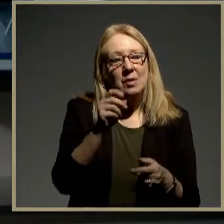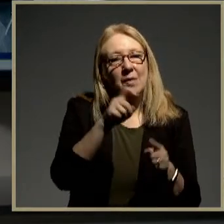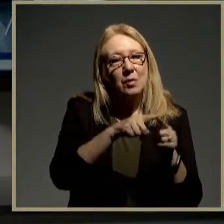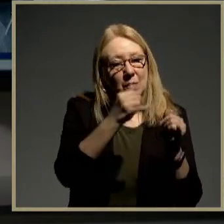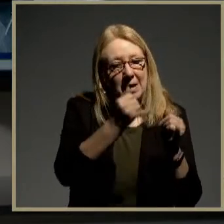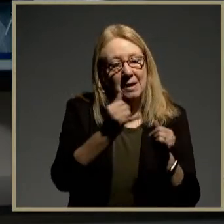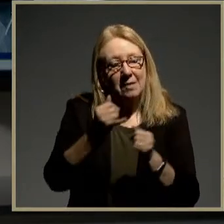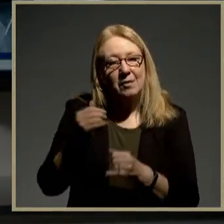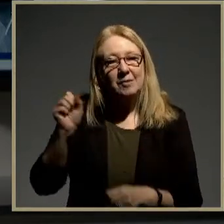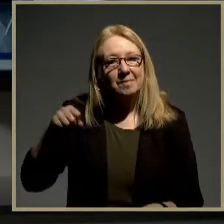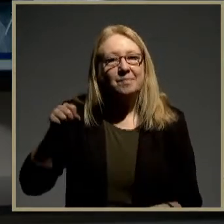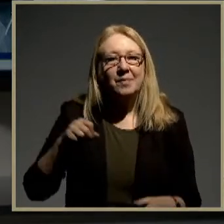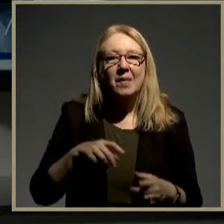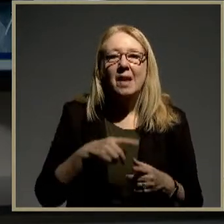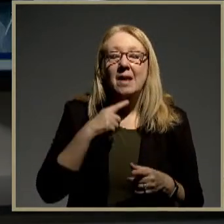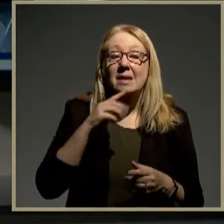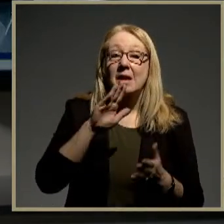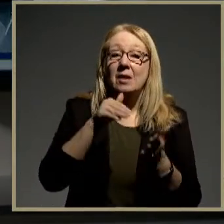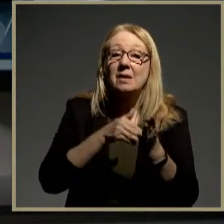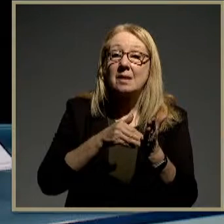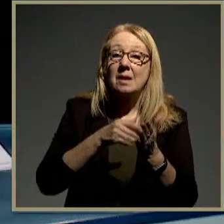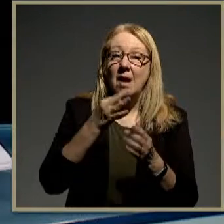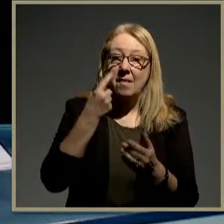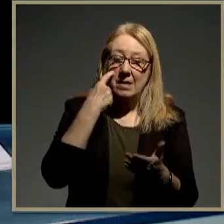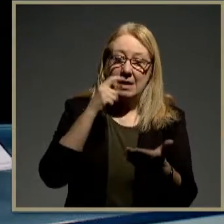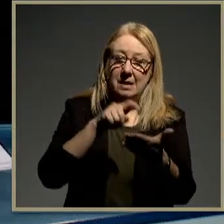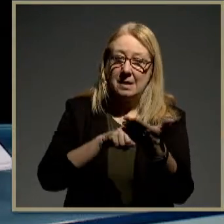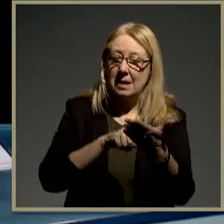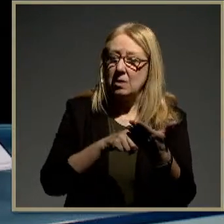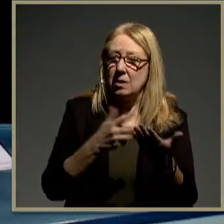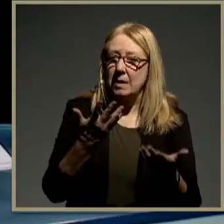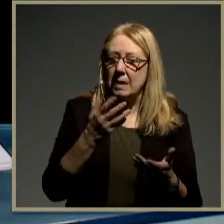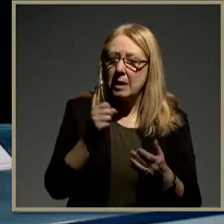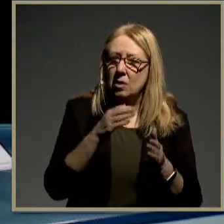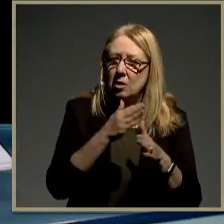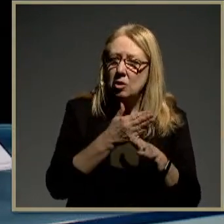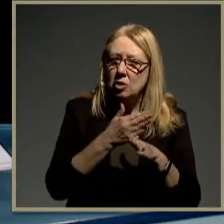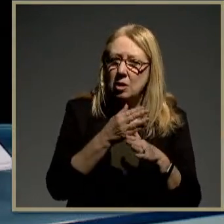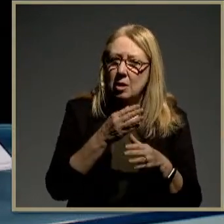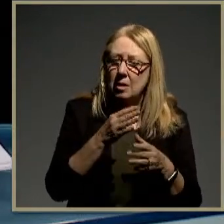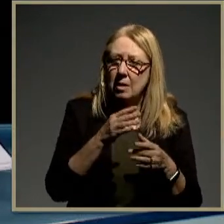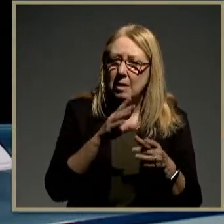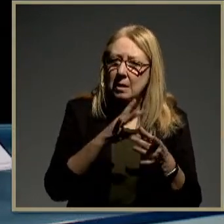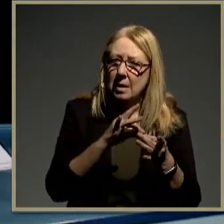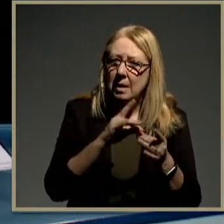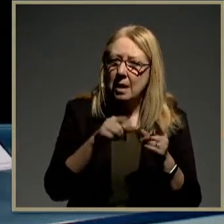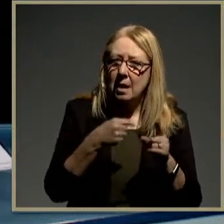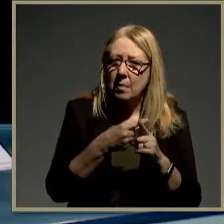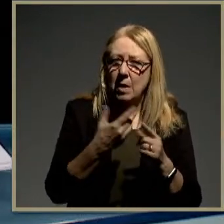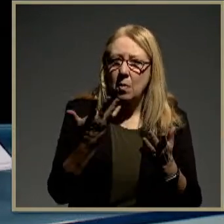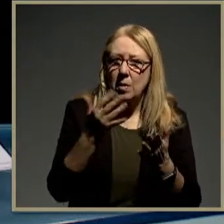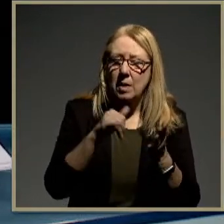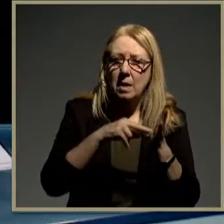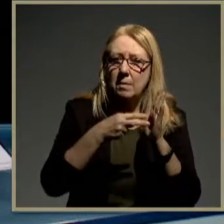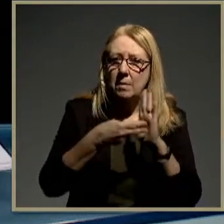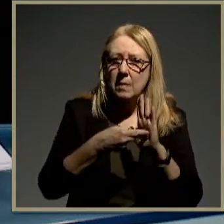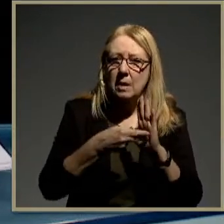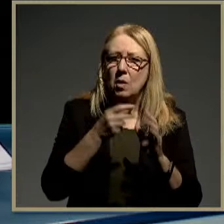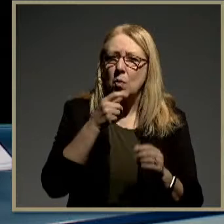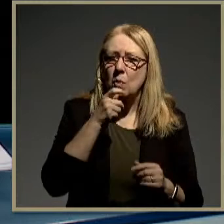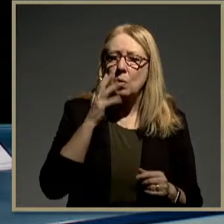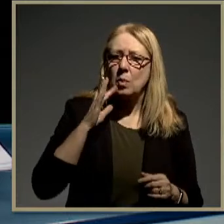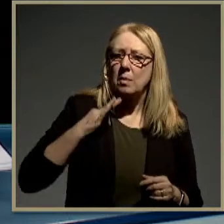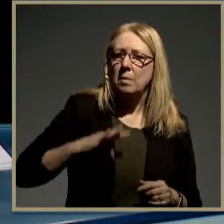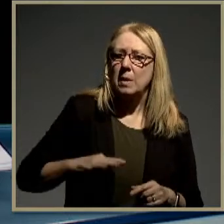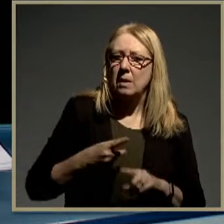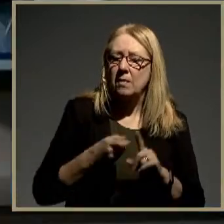briefly described the centers of distinction. Can you share a little more about what those are and who benefits from